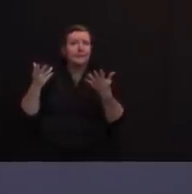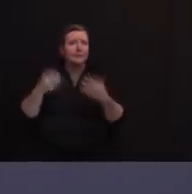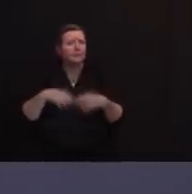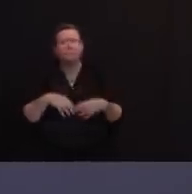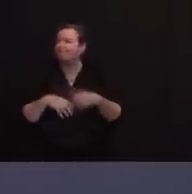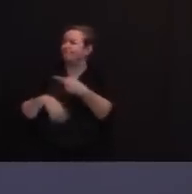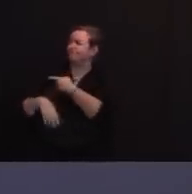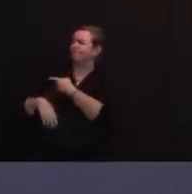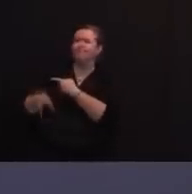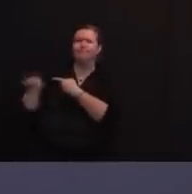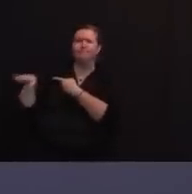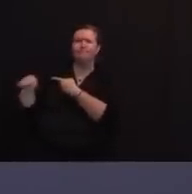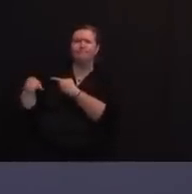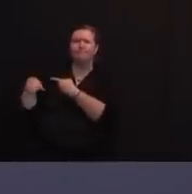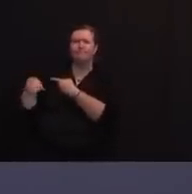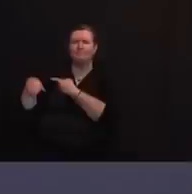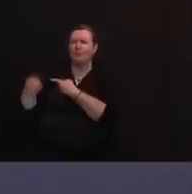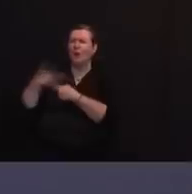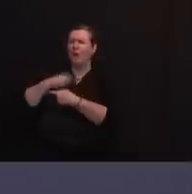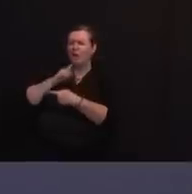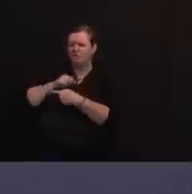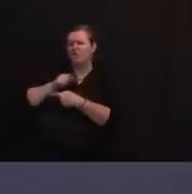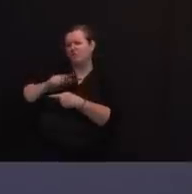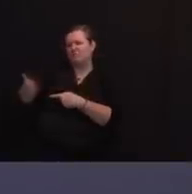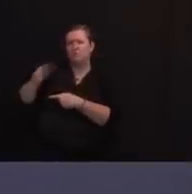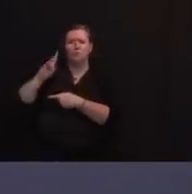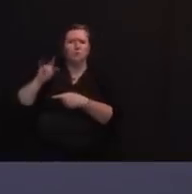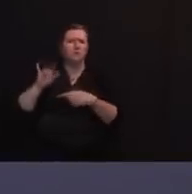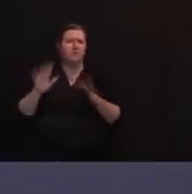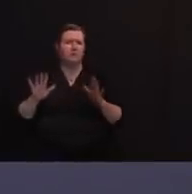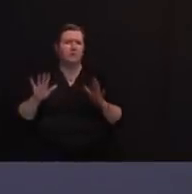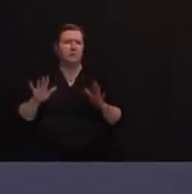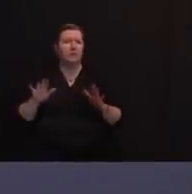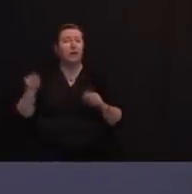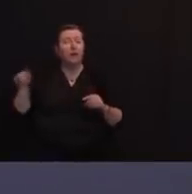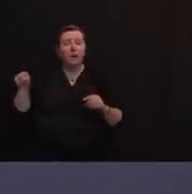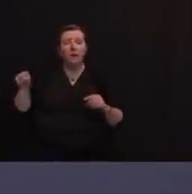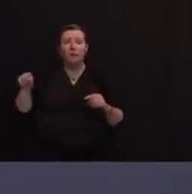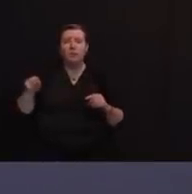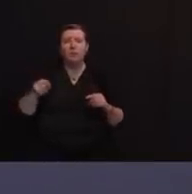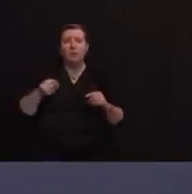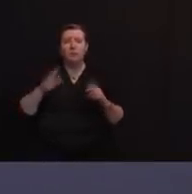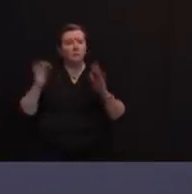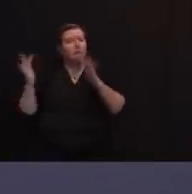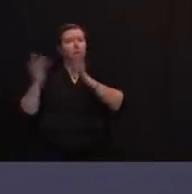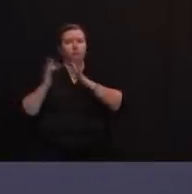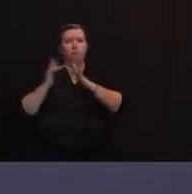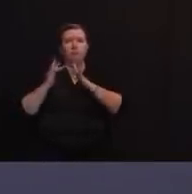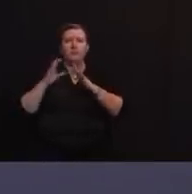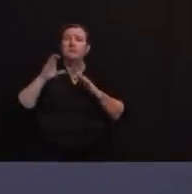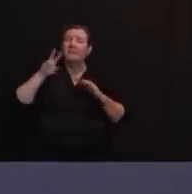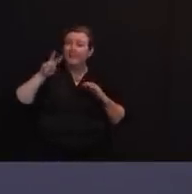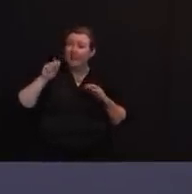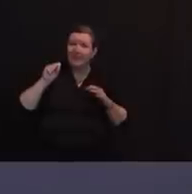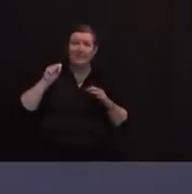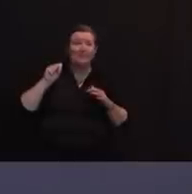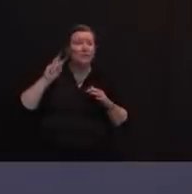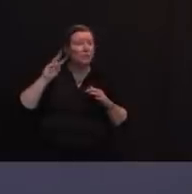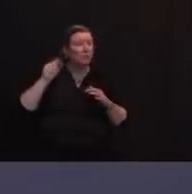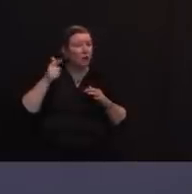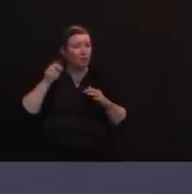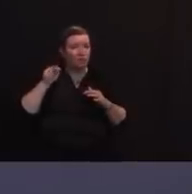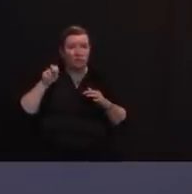I hand it to you? Judy and team and our team talk to CVS and Walgreens all the time. And those